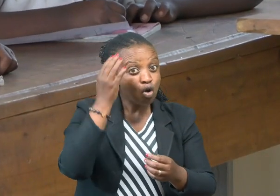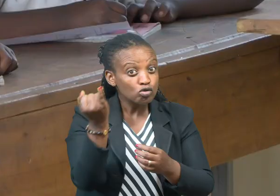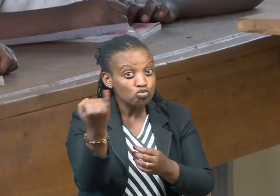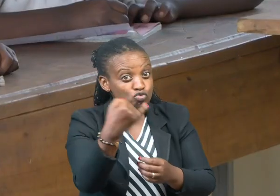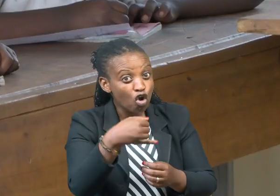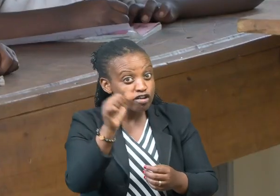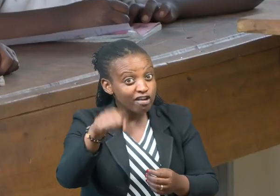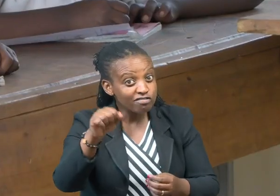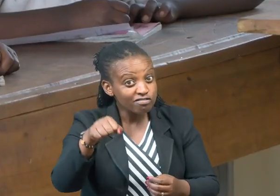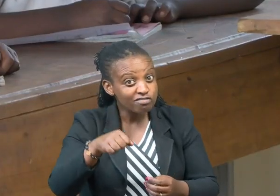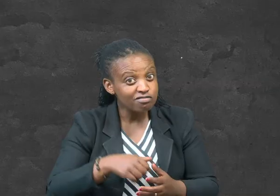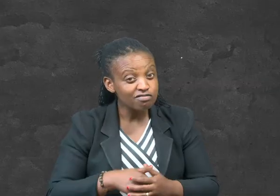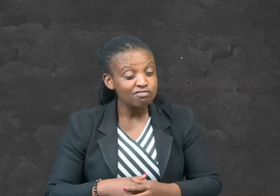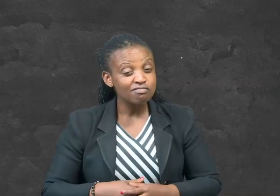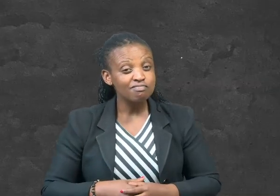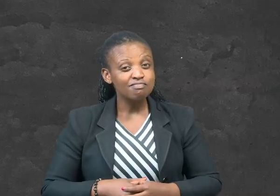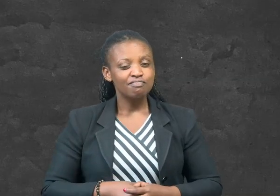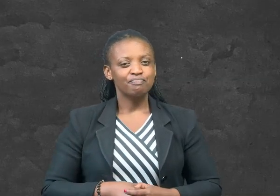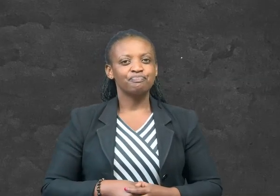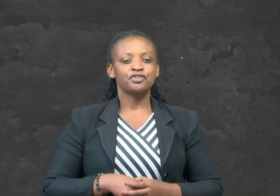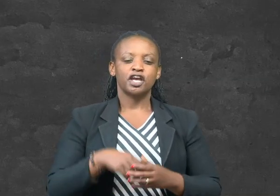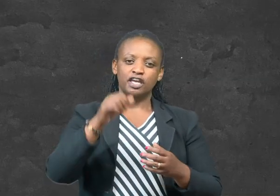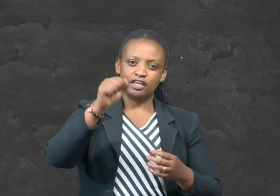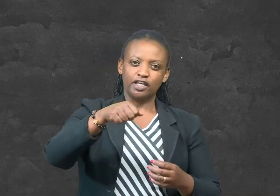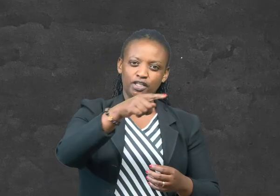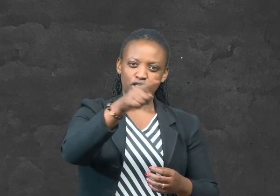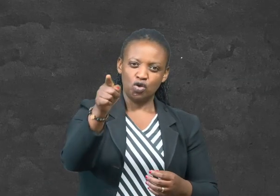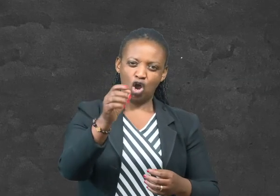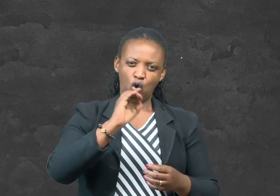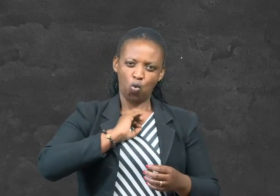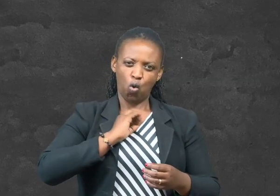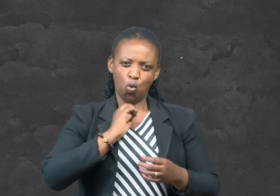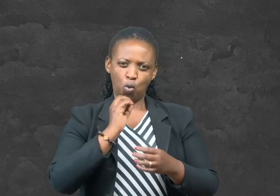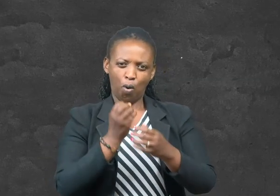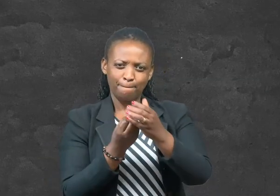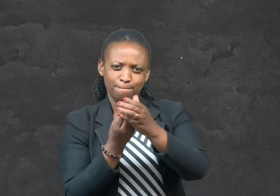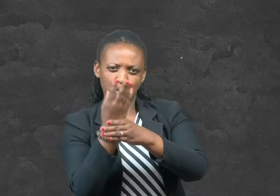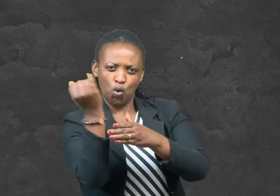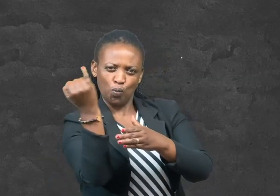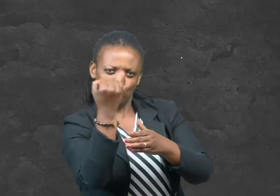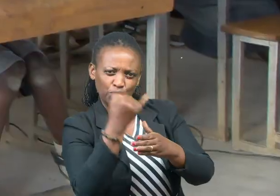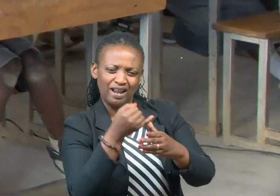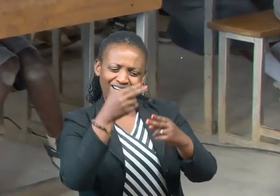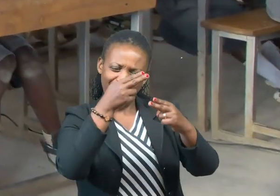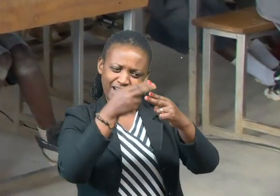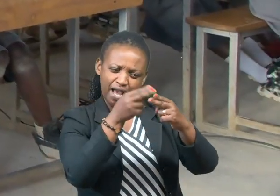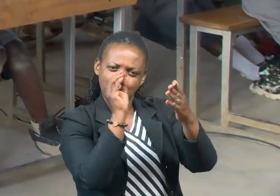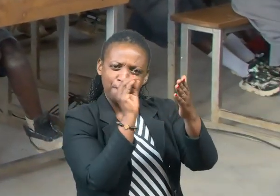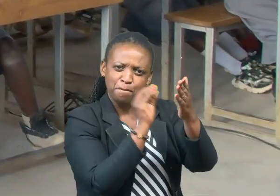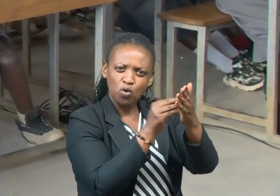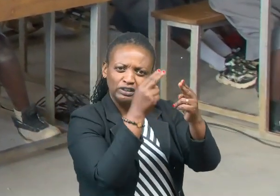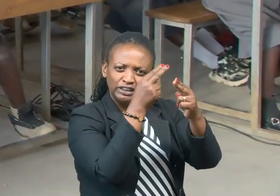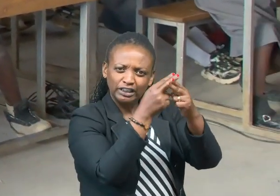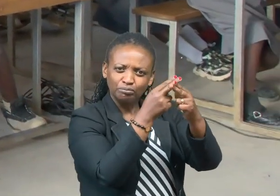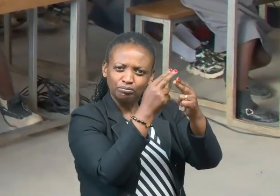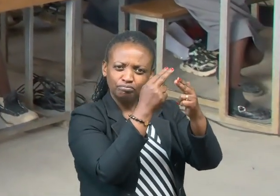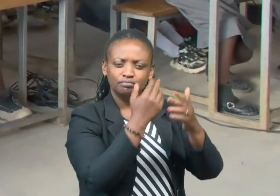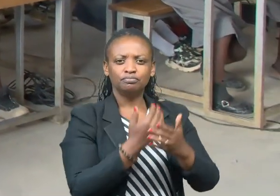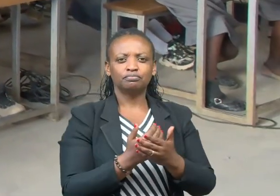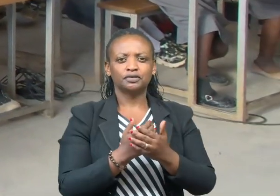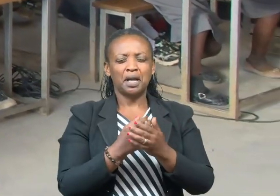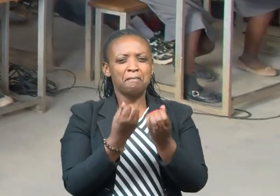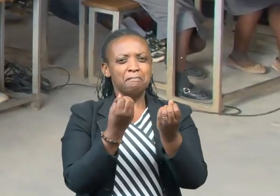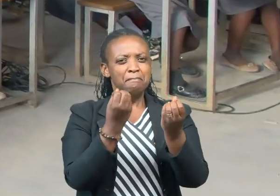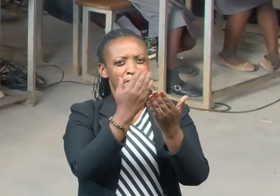draw? Yes? Yeah, you draw your own plant and name